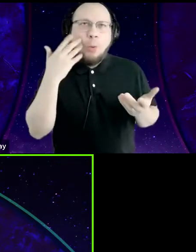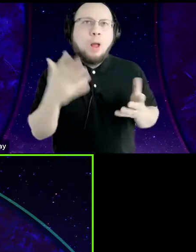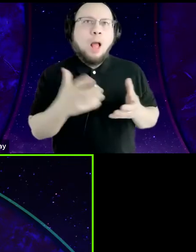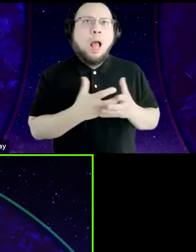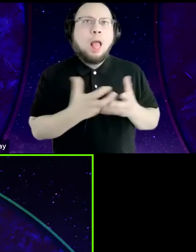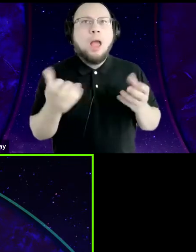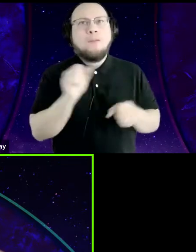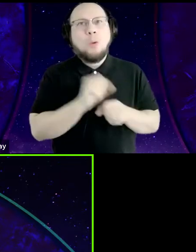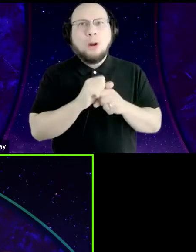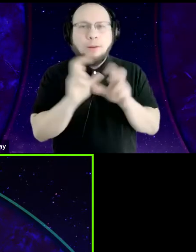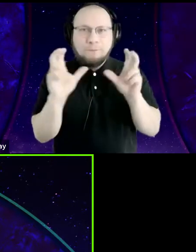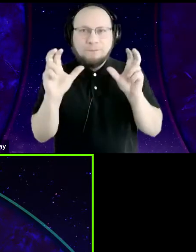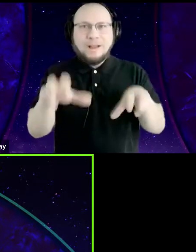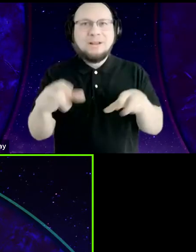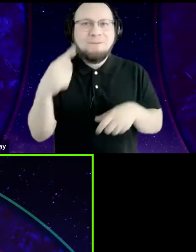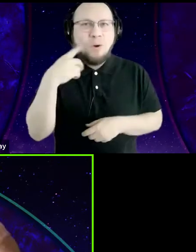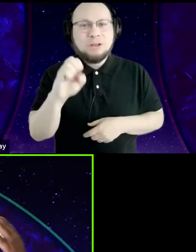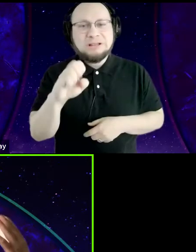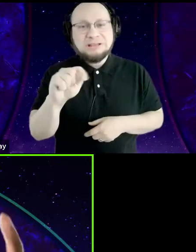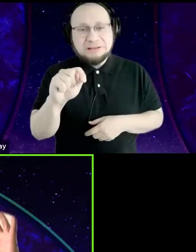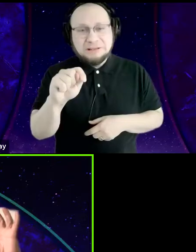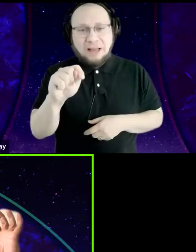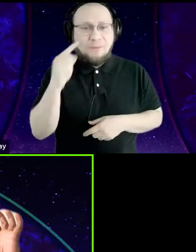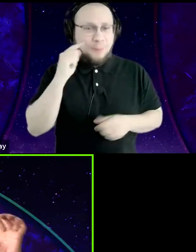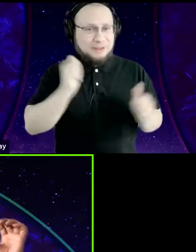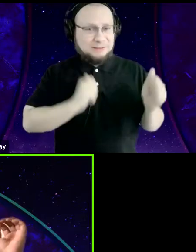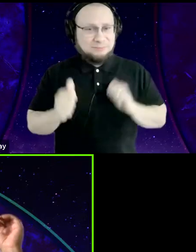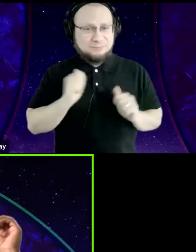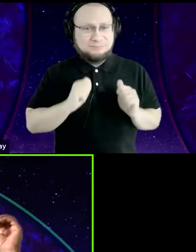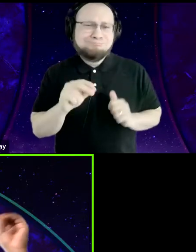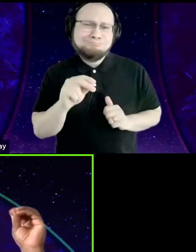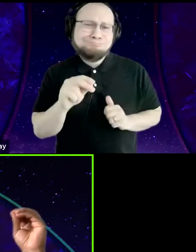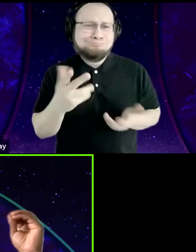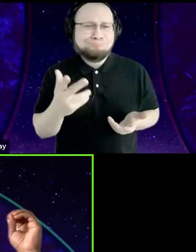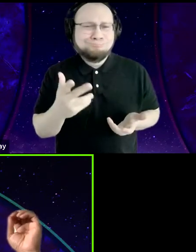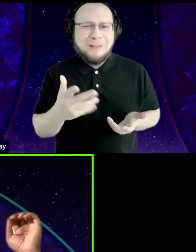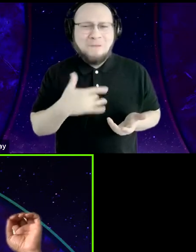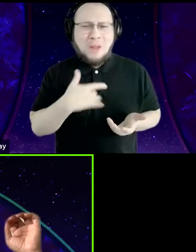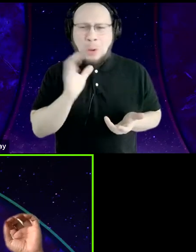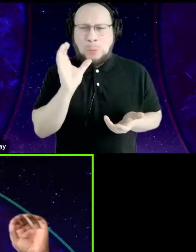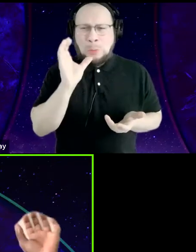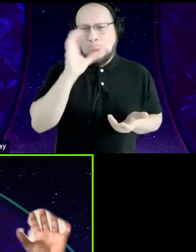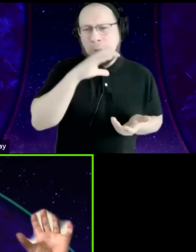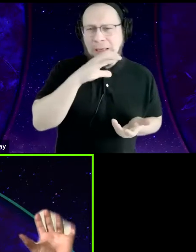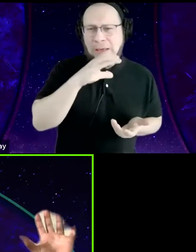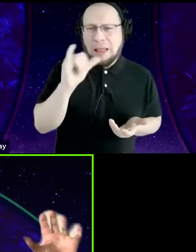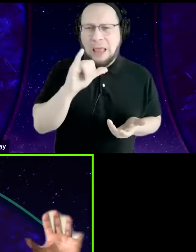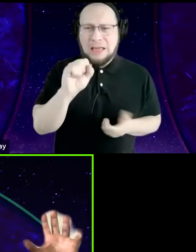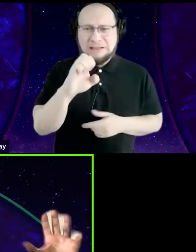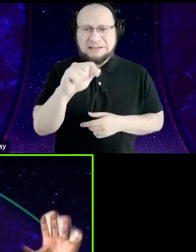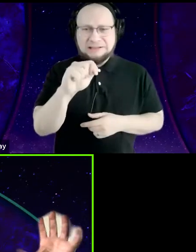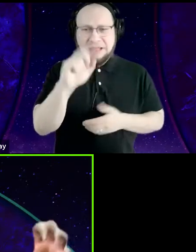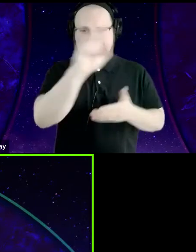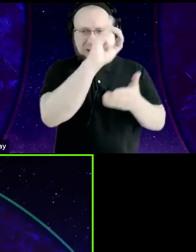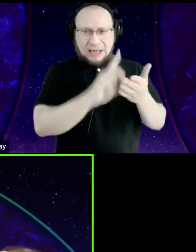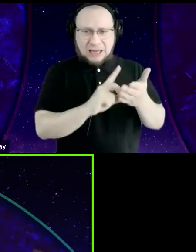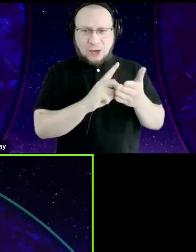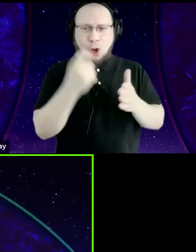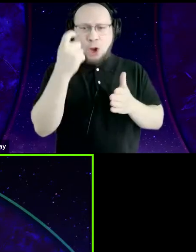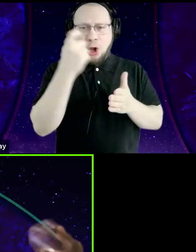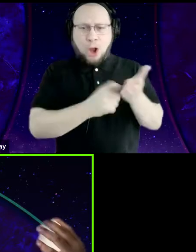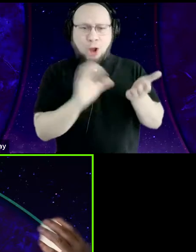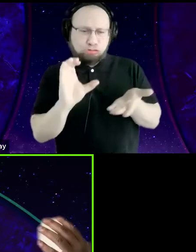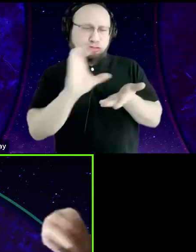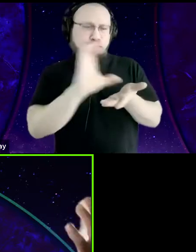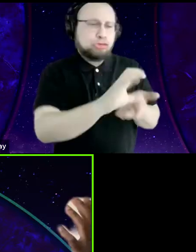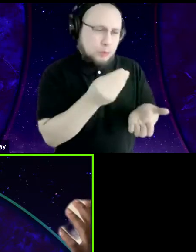into having a set. I just wanted to, because it felt weird to have the set cost so much money and then